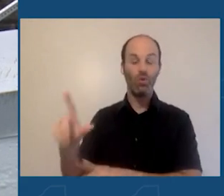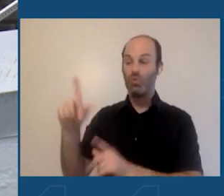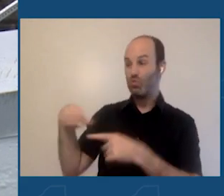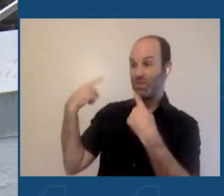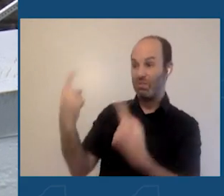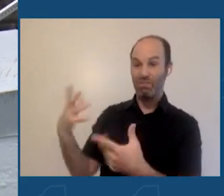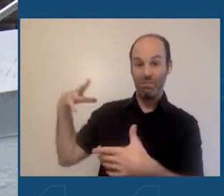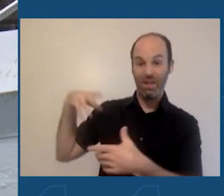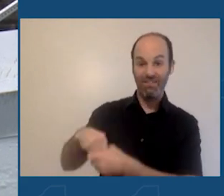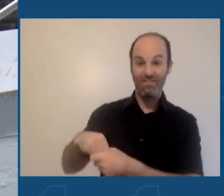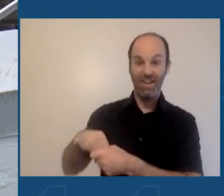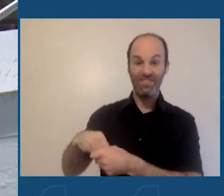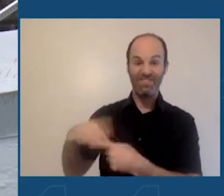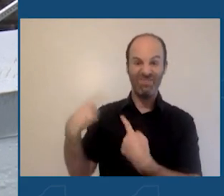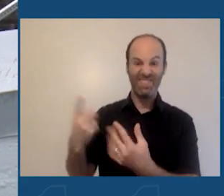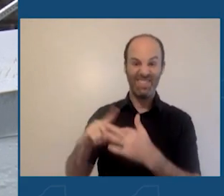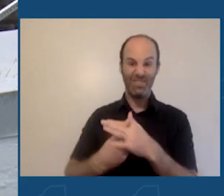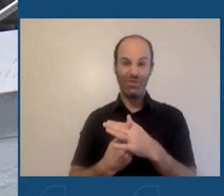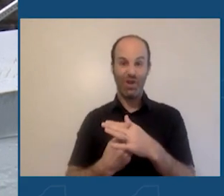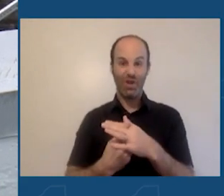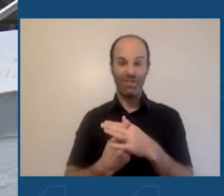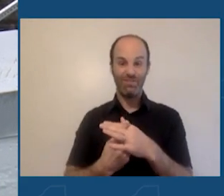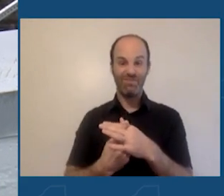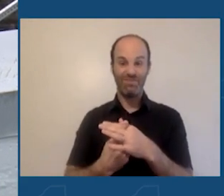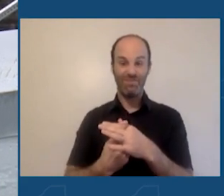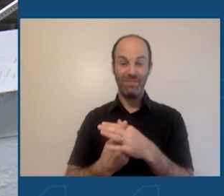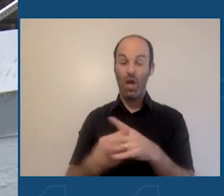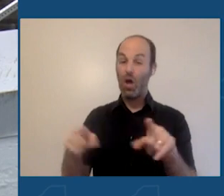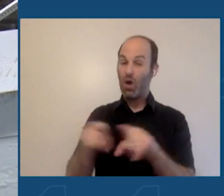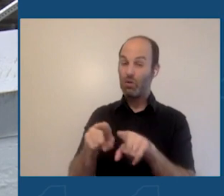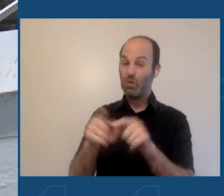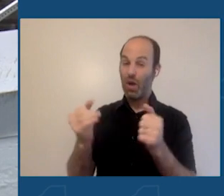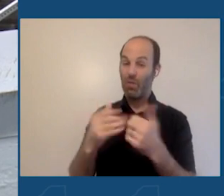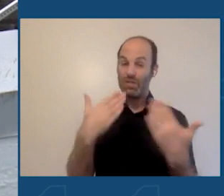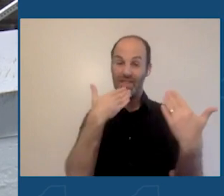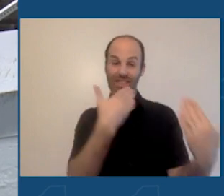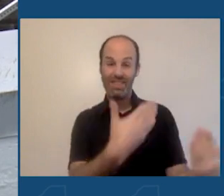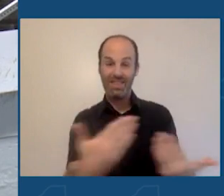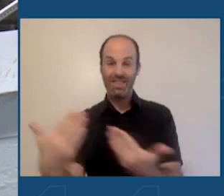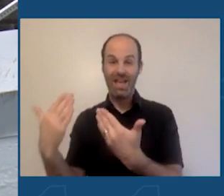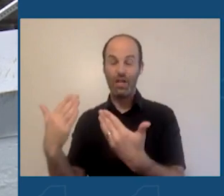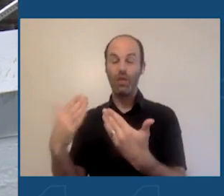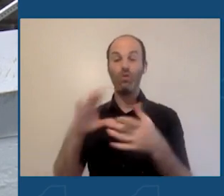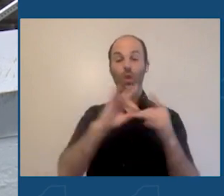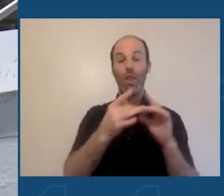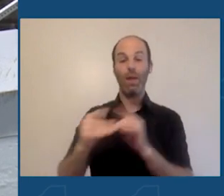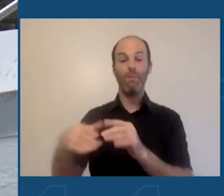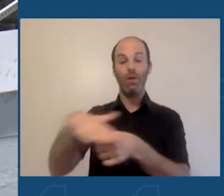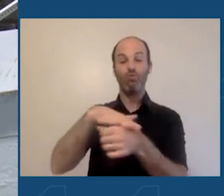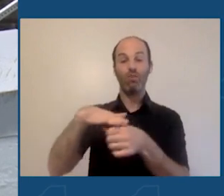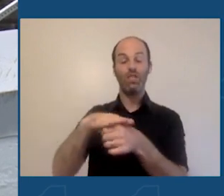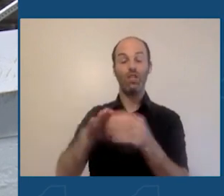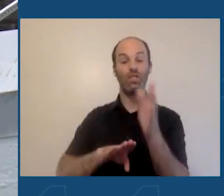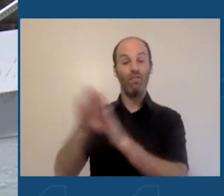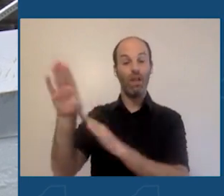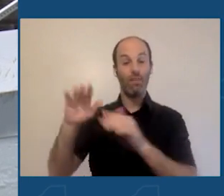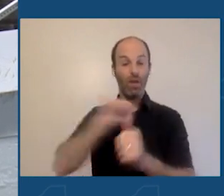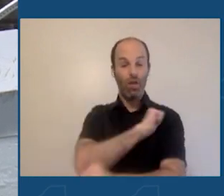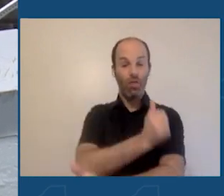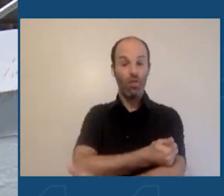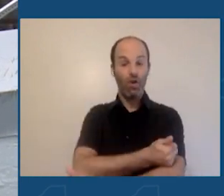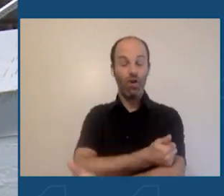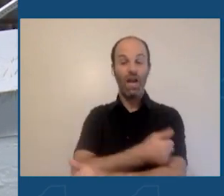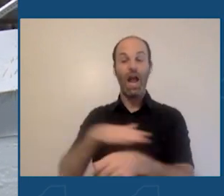day one. Additionally, I'd like to take the time to extend my thanks to the Olympic Regional Development Authority and the Regional Office of